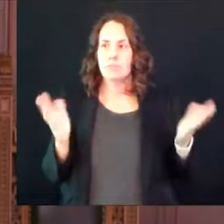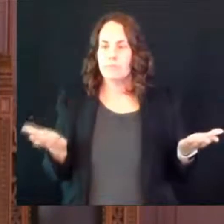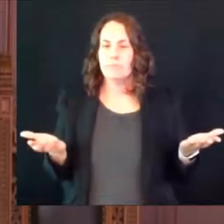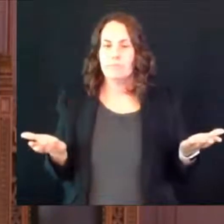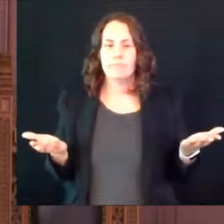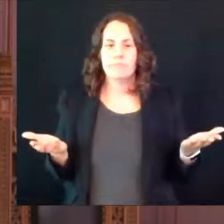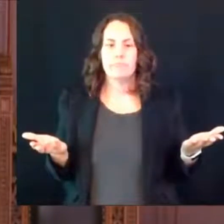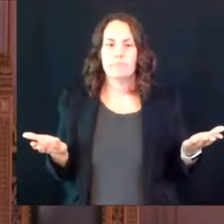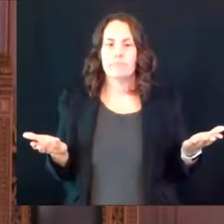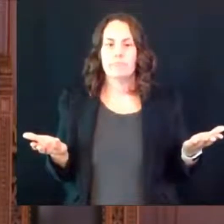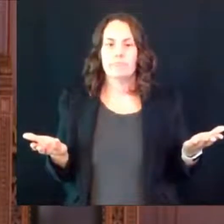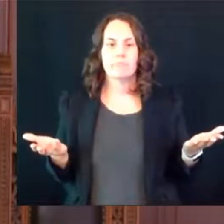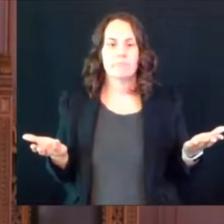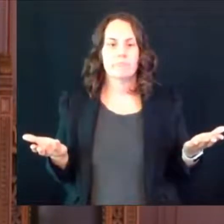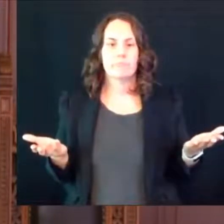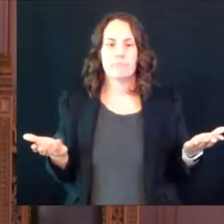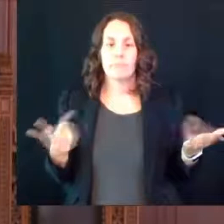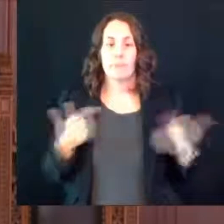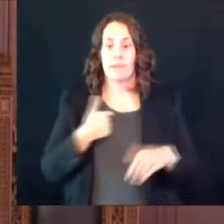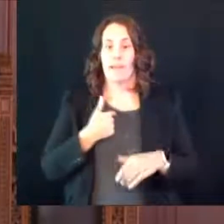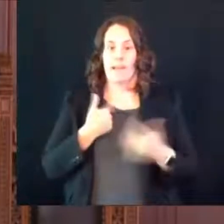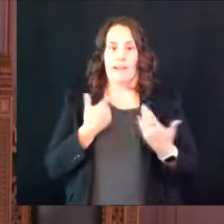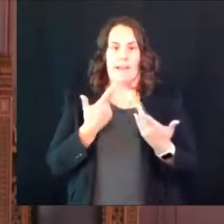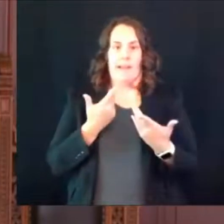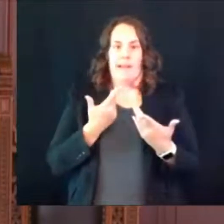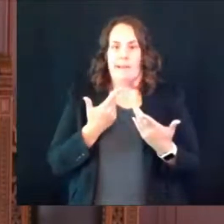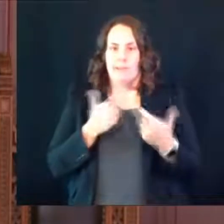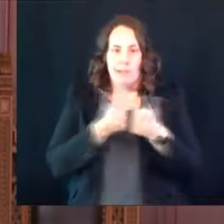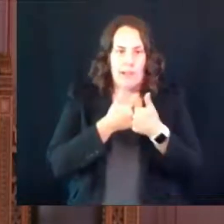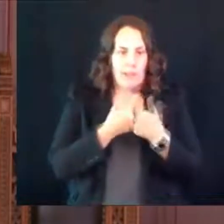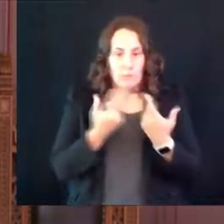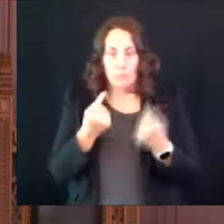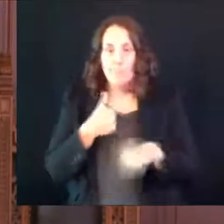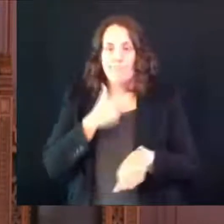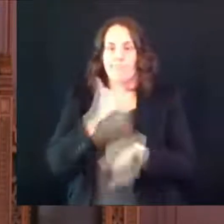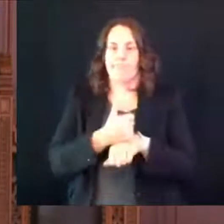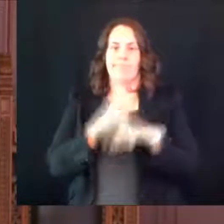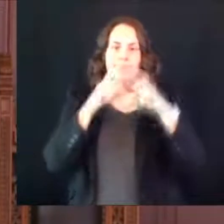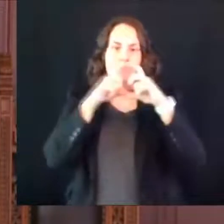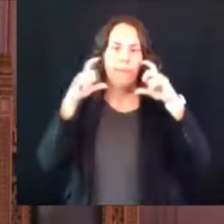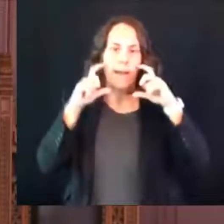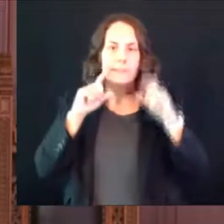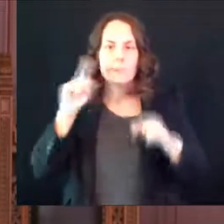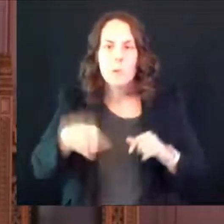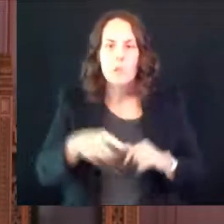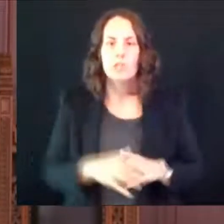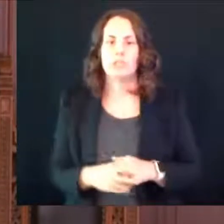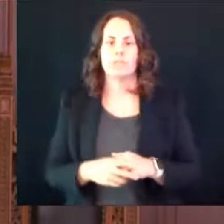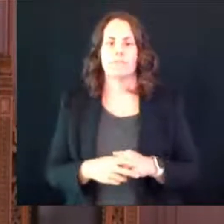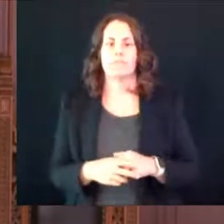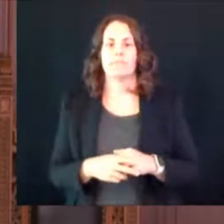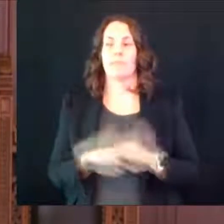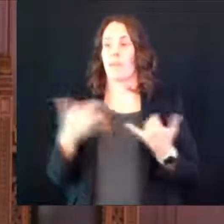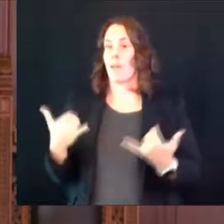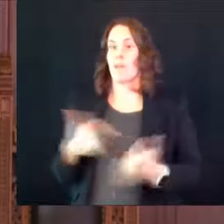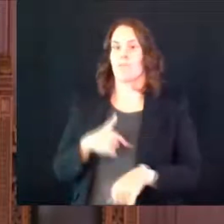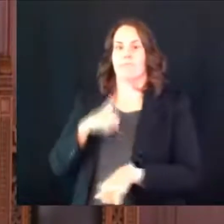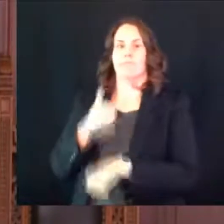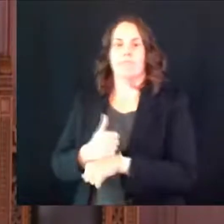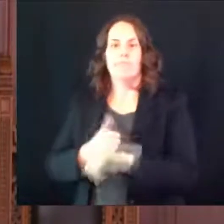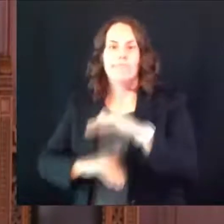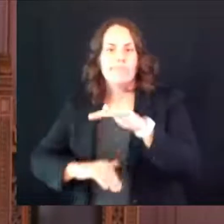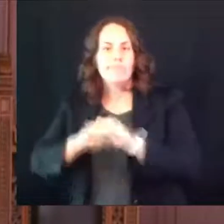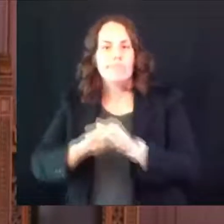mask order, and the present order that we released today about public gatherings to make a dent.